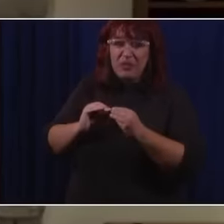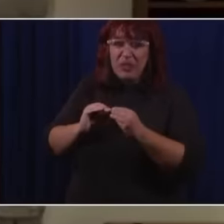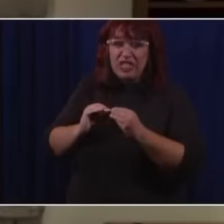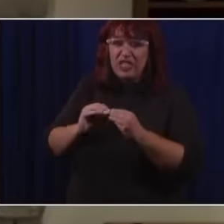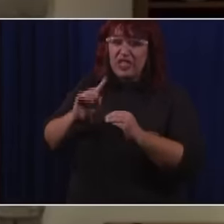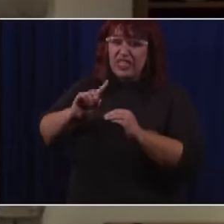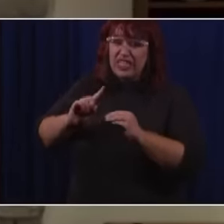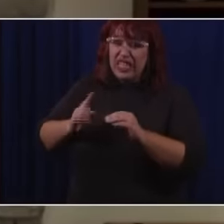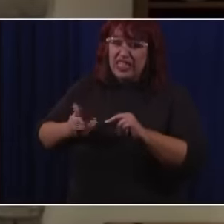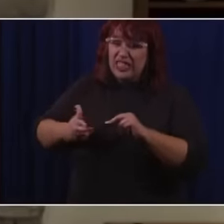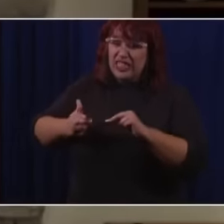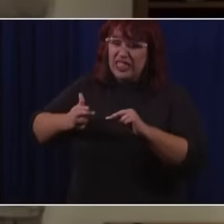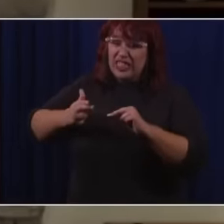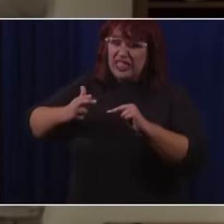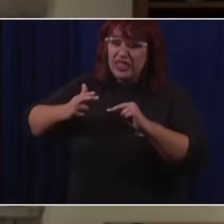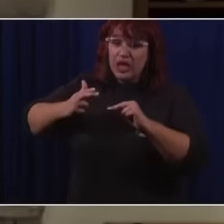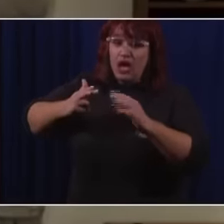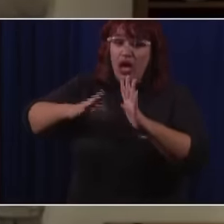to,